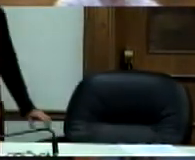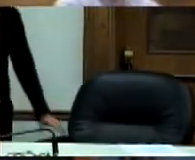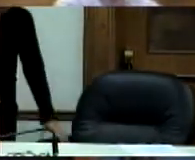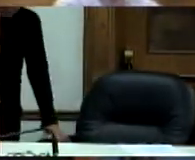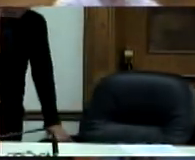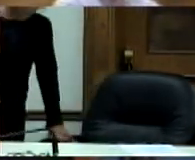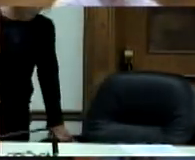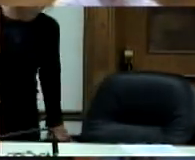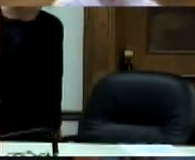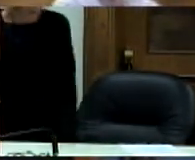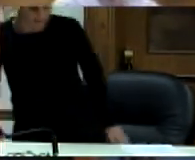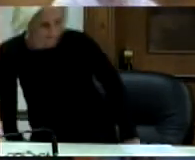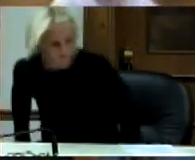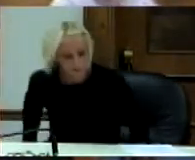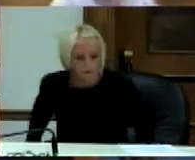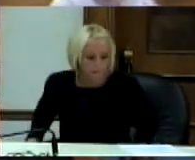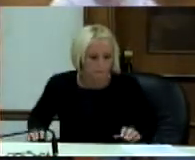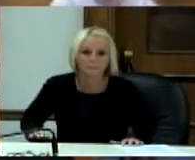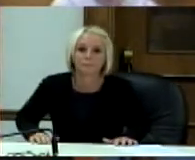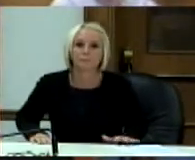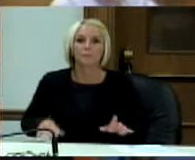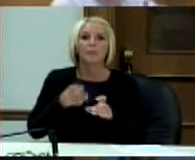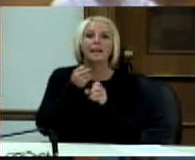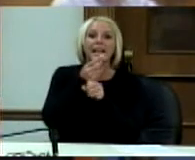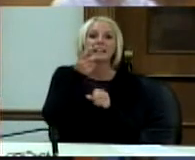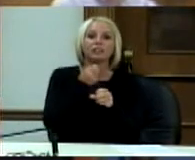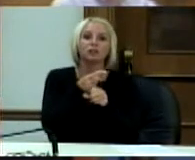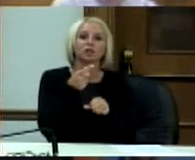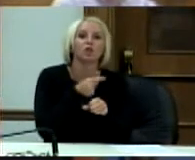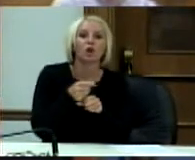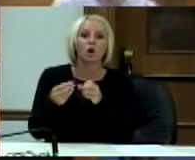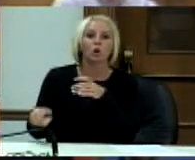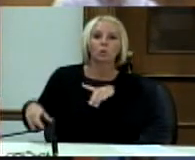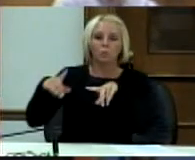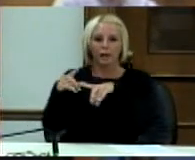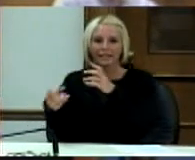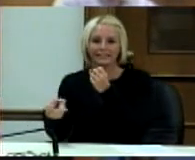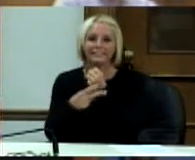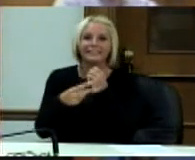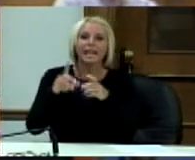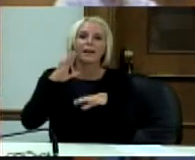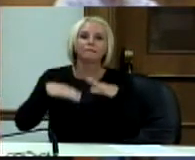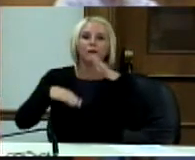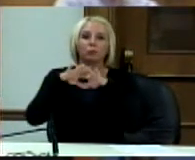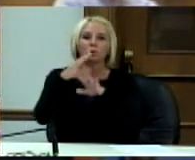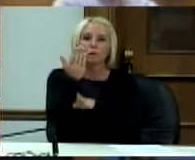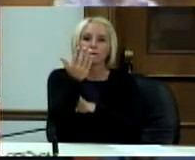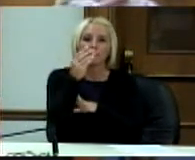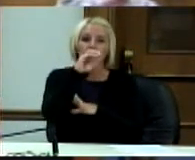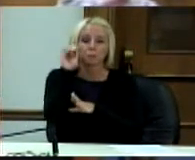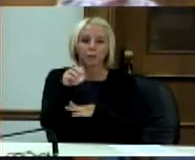Each year, we can reserve up to 15% of our special education